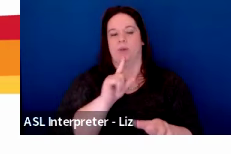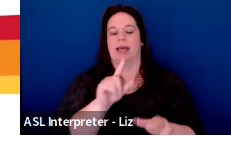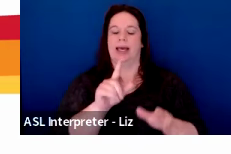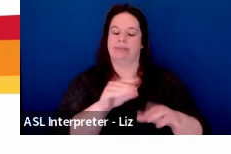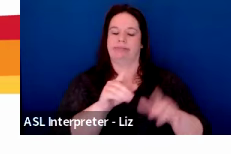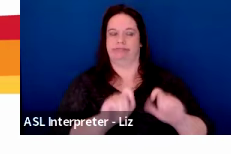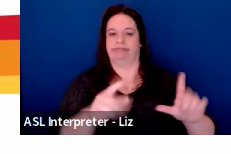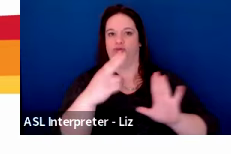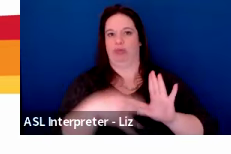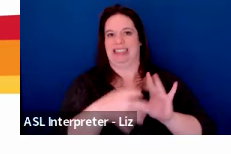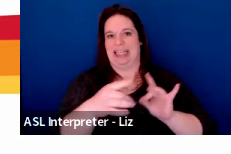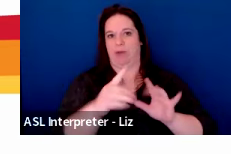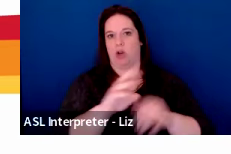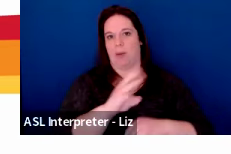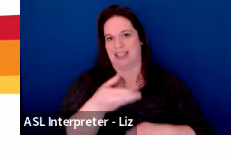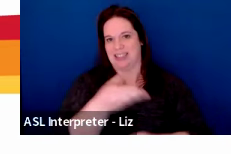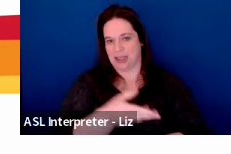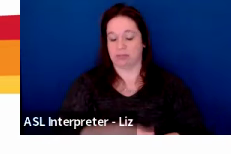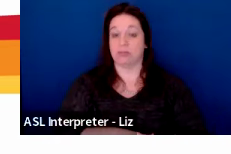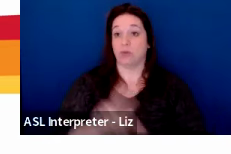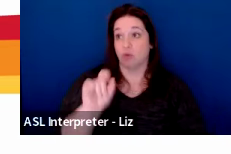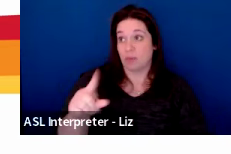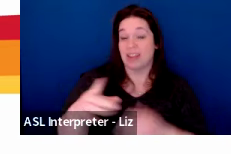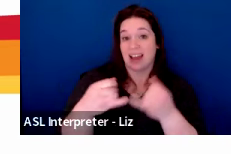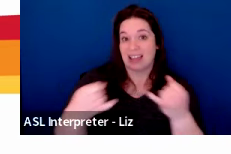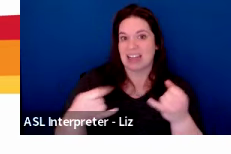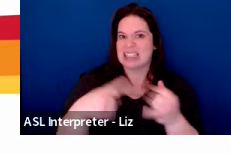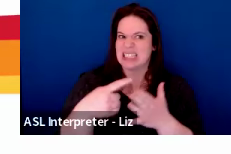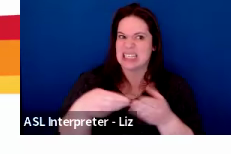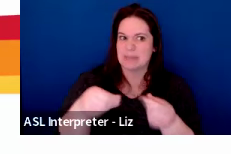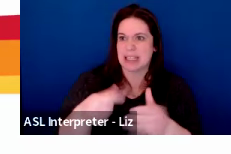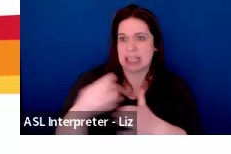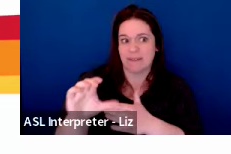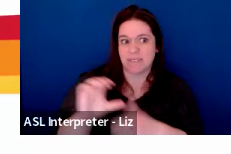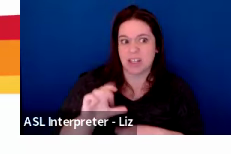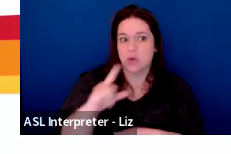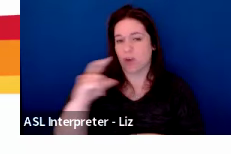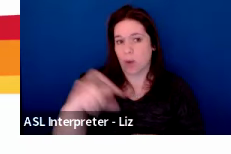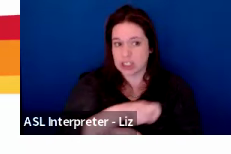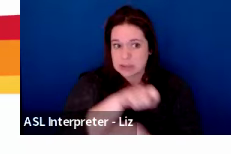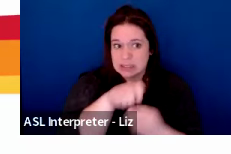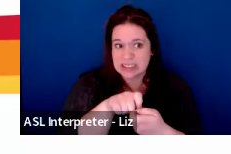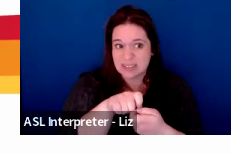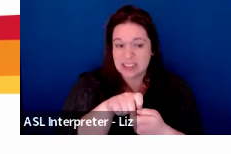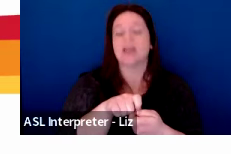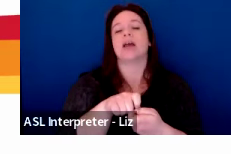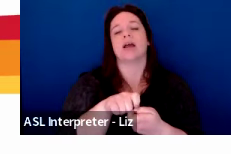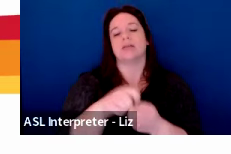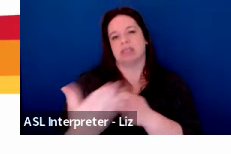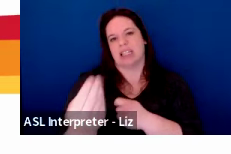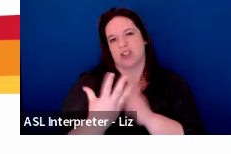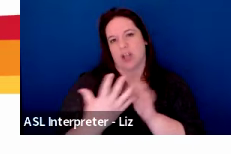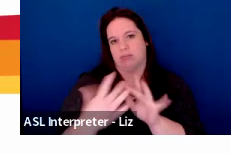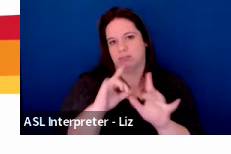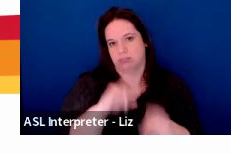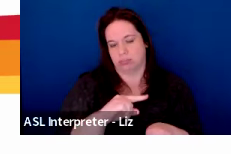this be, is this an expense that can be funded? Or if you have a question, just, please let us know. We